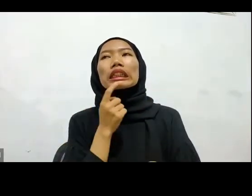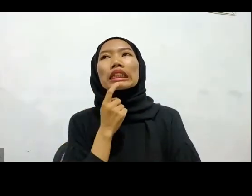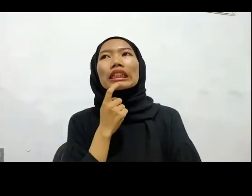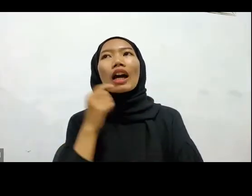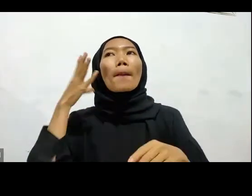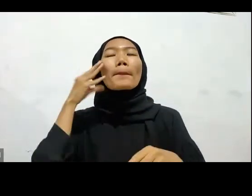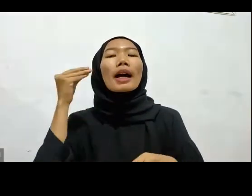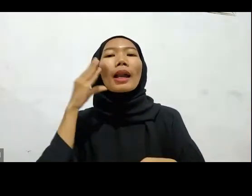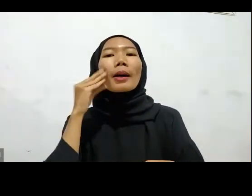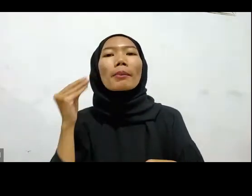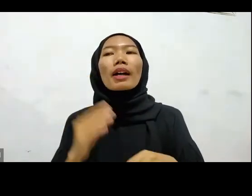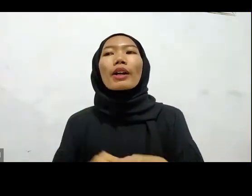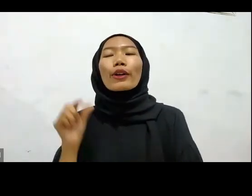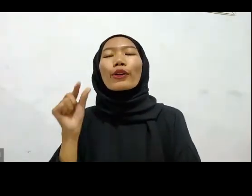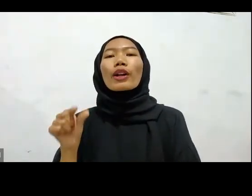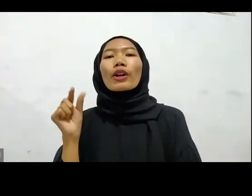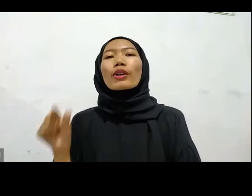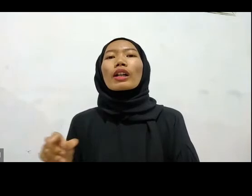rally around